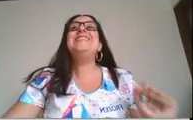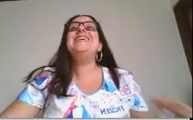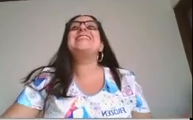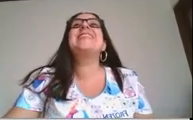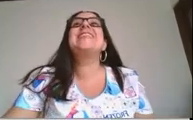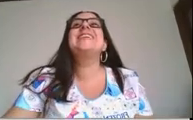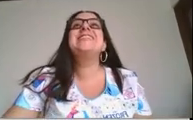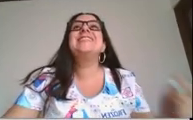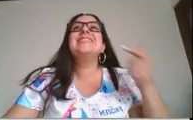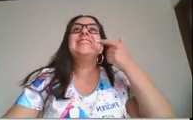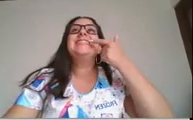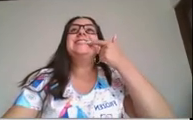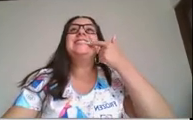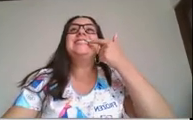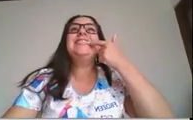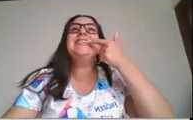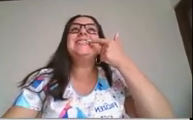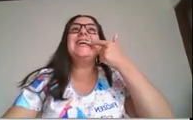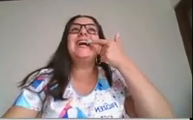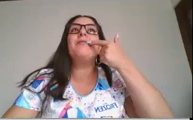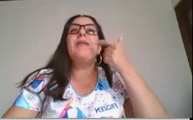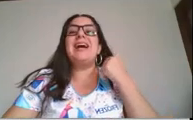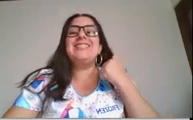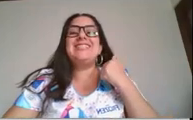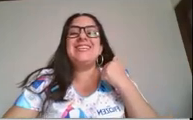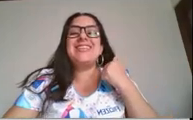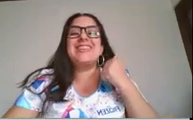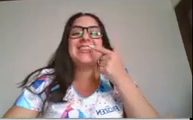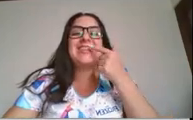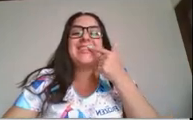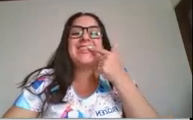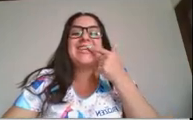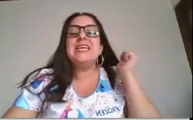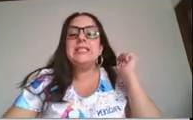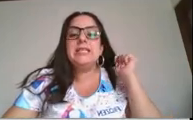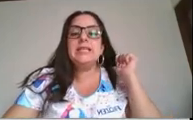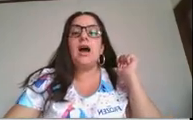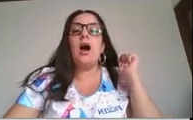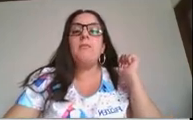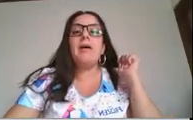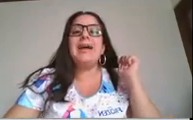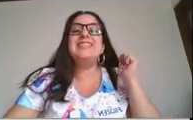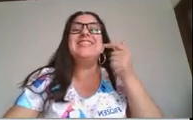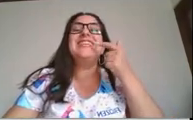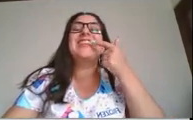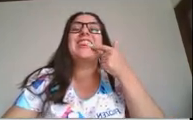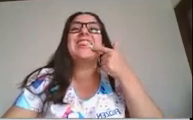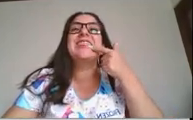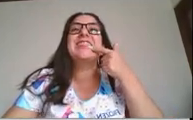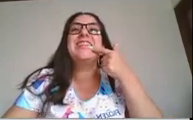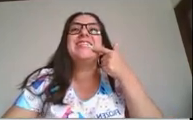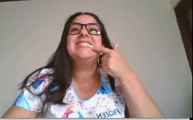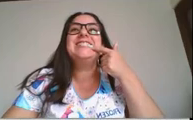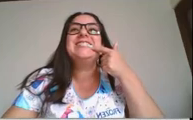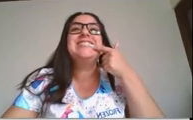Teeth. These are my teeth. These are my teeth.